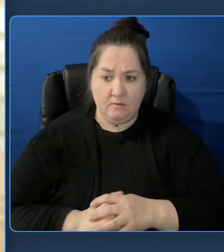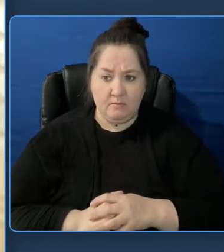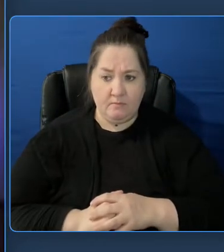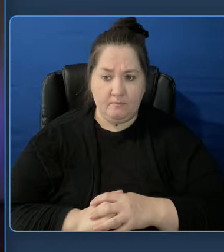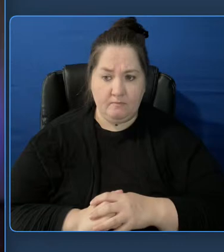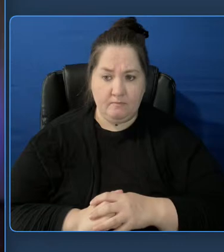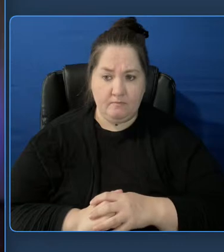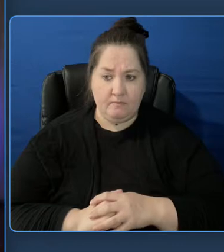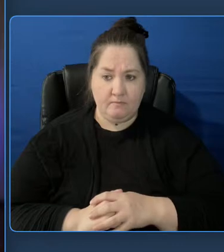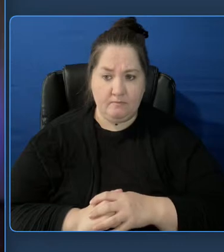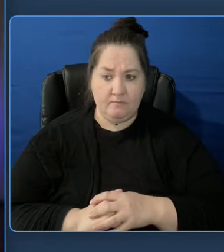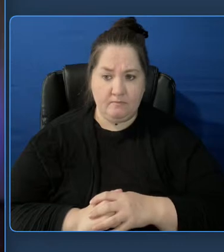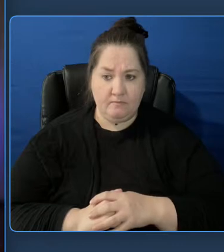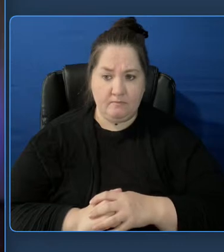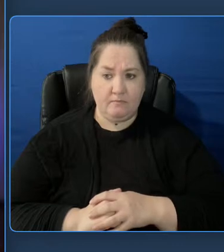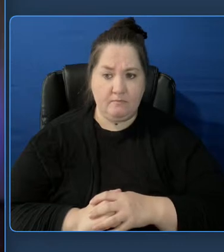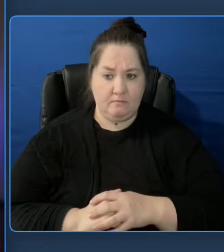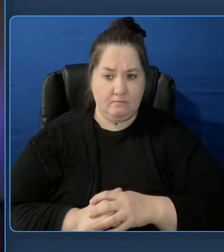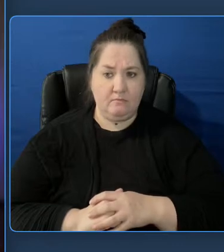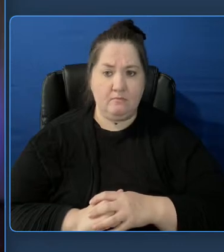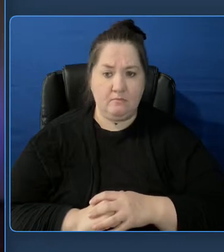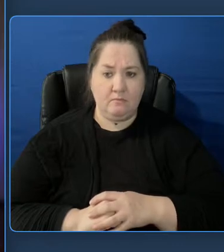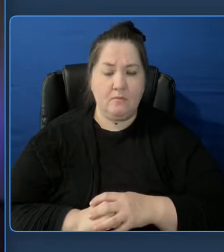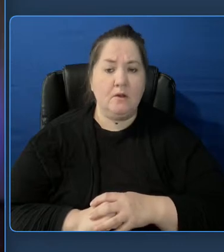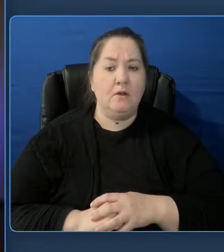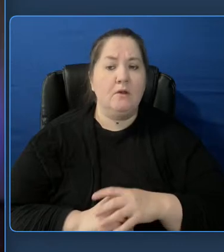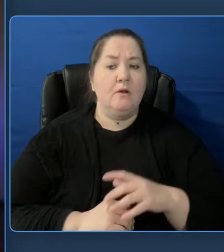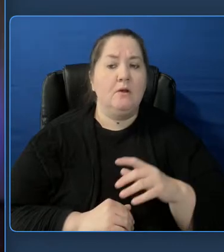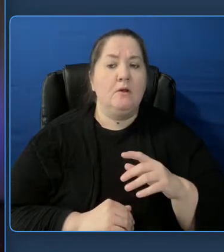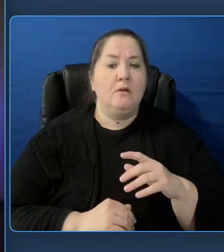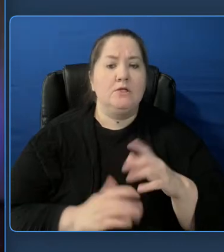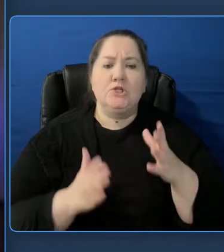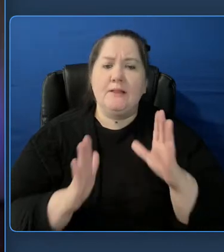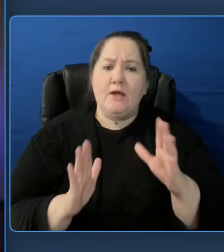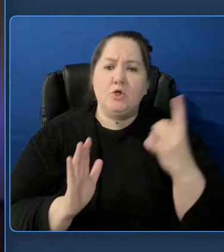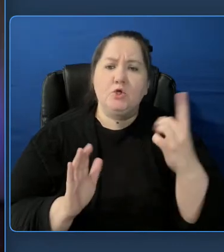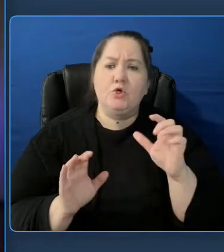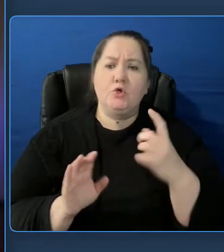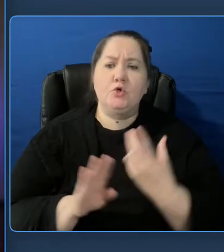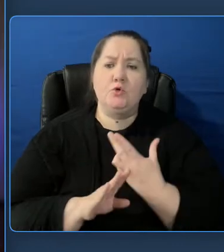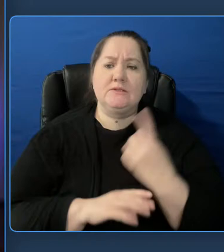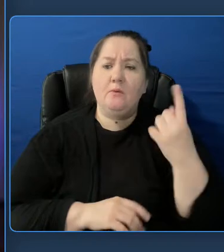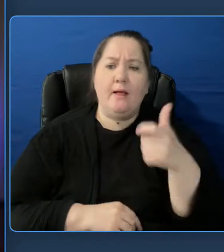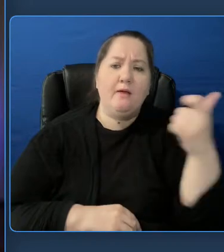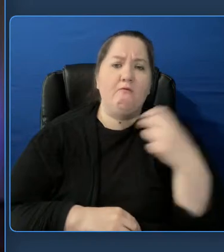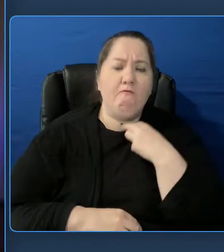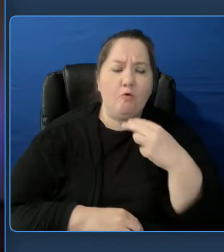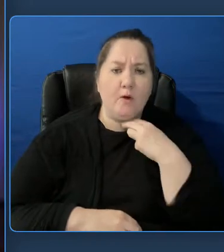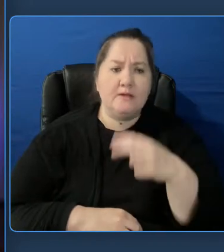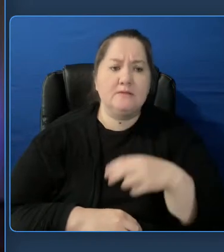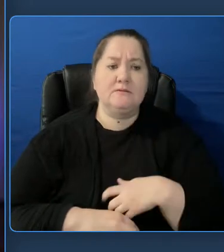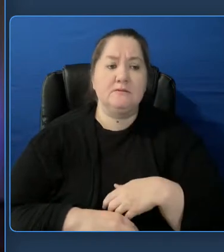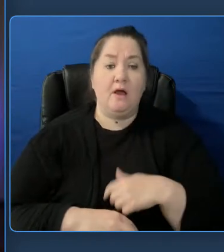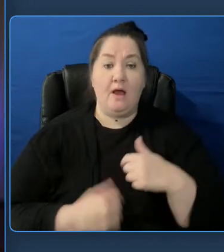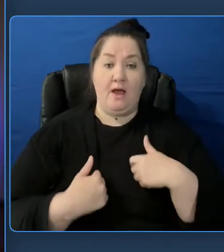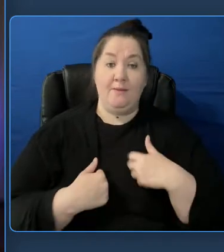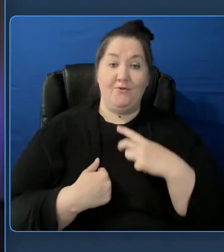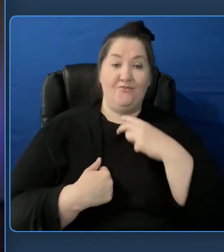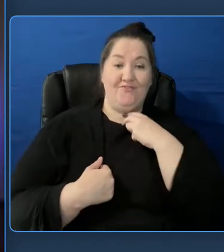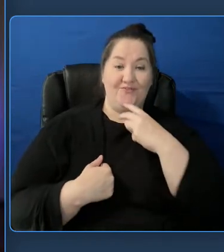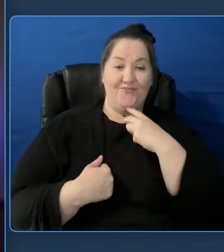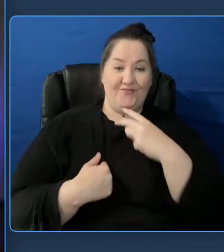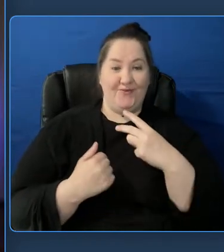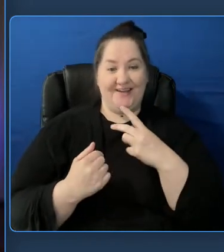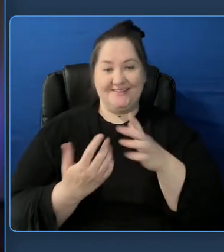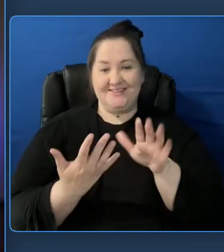Go ahead, Mitchell. I think the trick would be that they should allow you to use somebody else's voice. Like, I'm a voiceover person, and